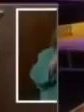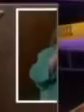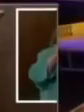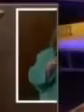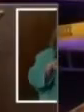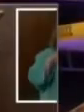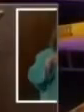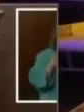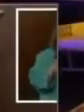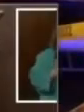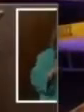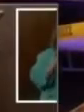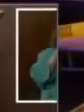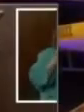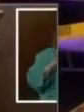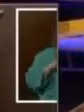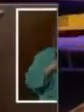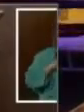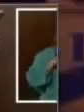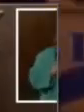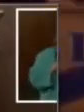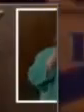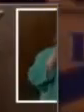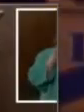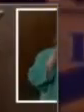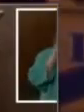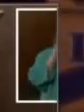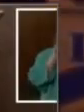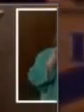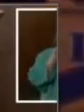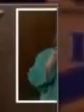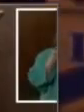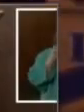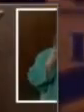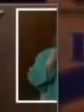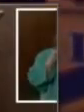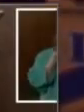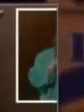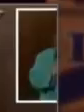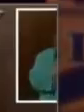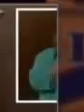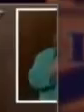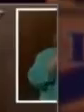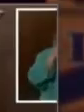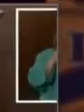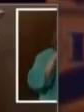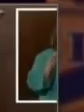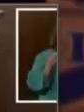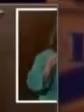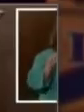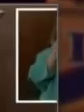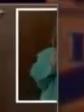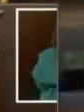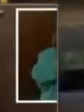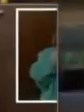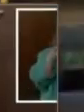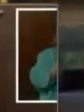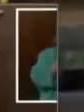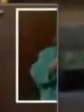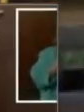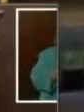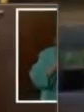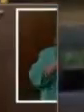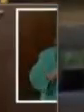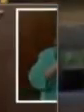It's unacceptable that Breonna Taylor's family has been apparently told it would take months to finish the rest of